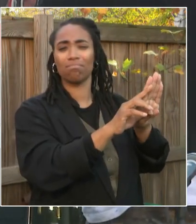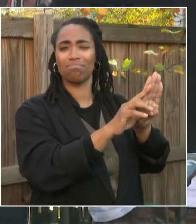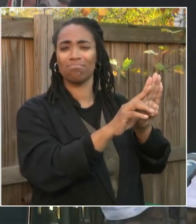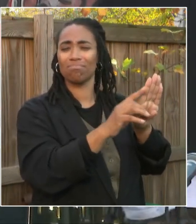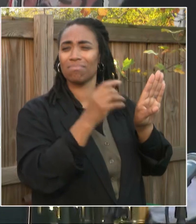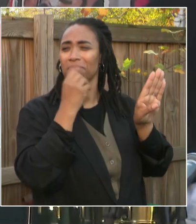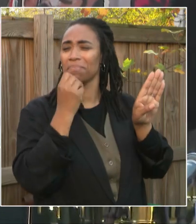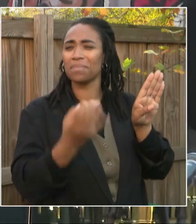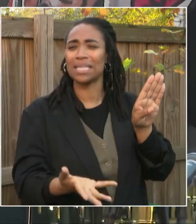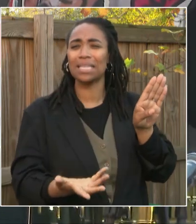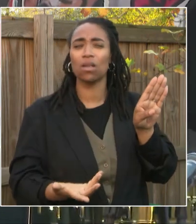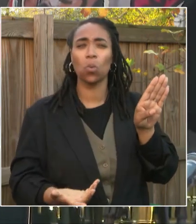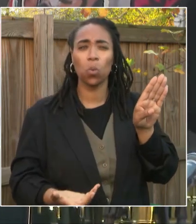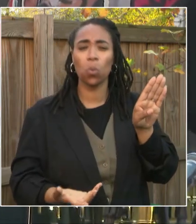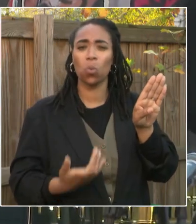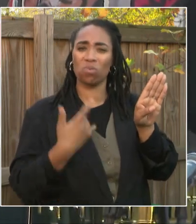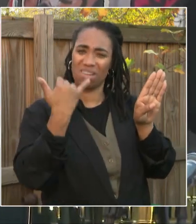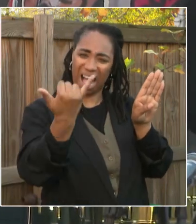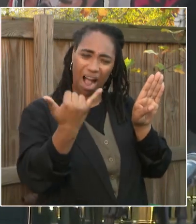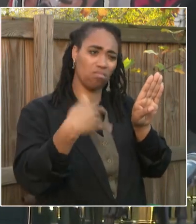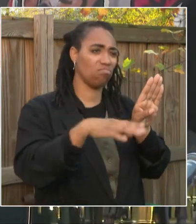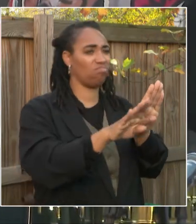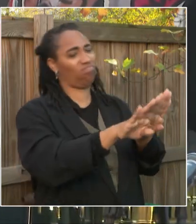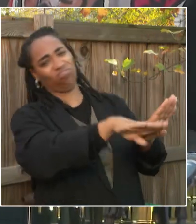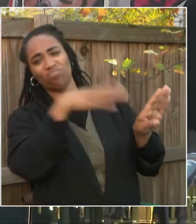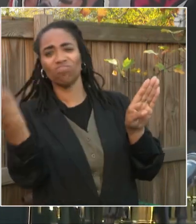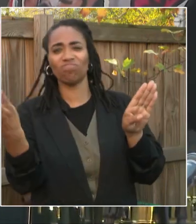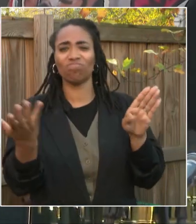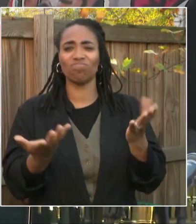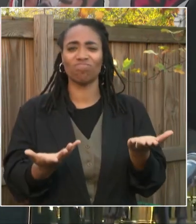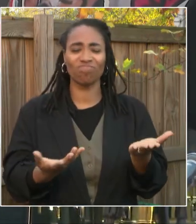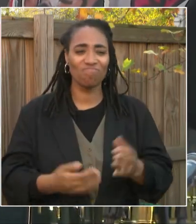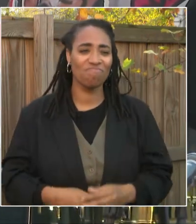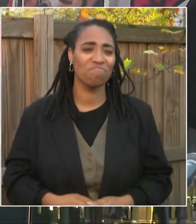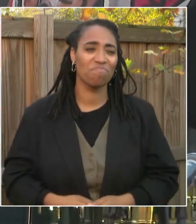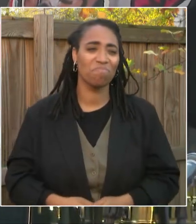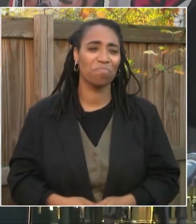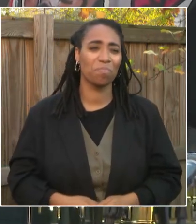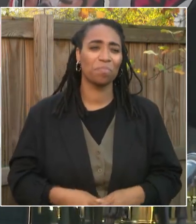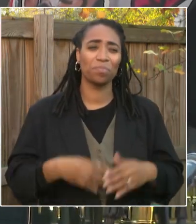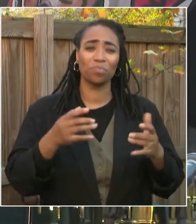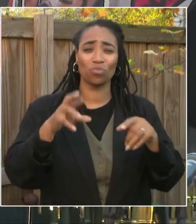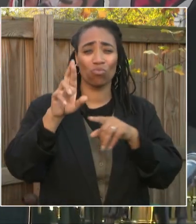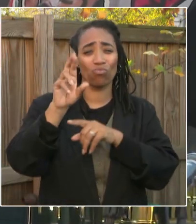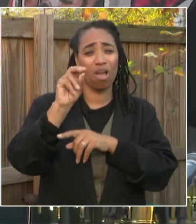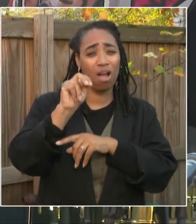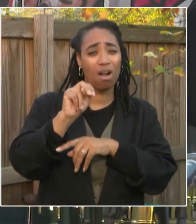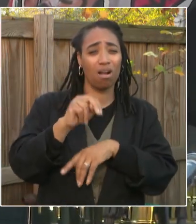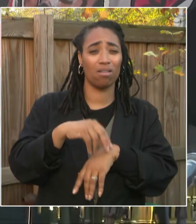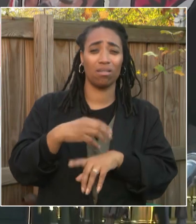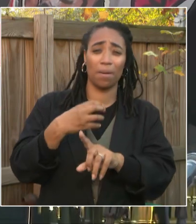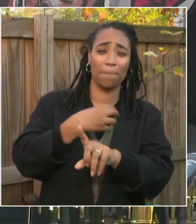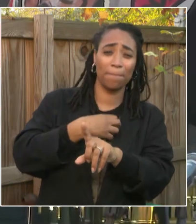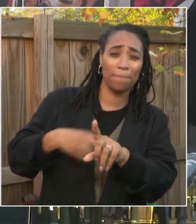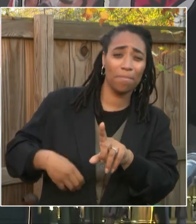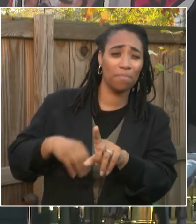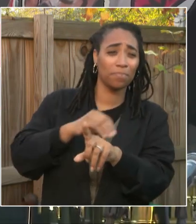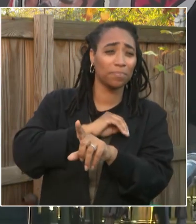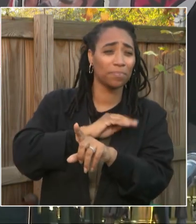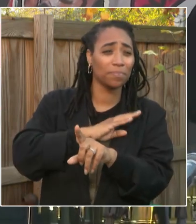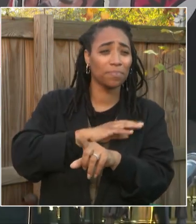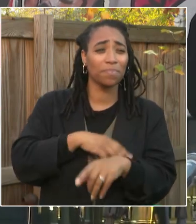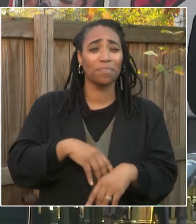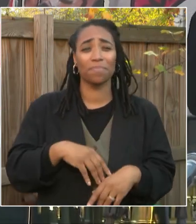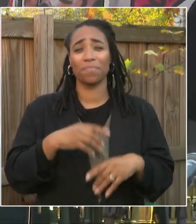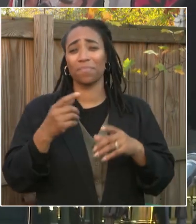Natalie Hopkins, like to thank Ron Moulton, everybody, the mayor. We love y'all. The cable and television department, what y'all doing with our city